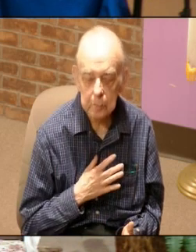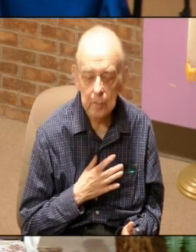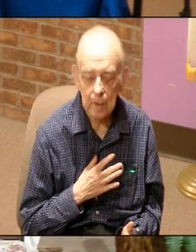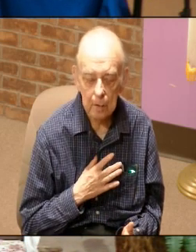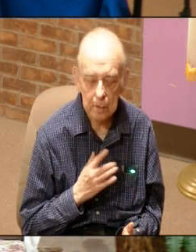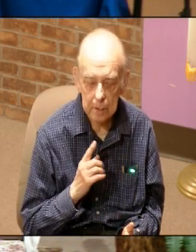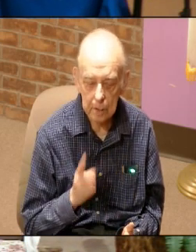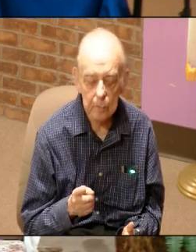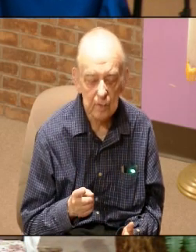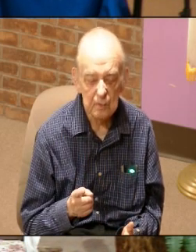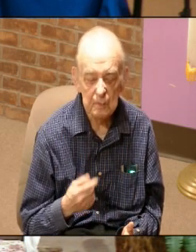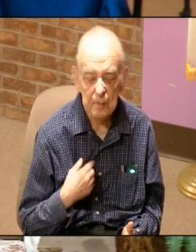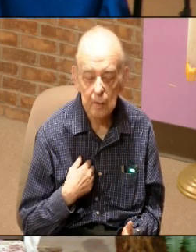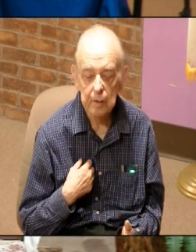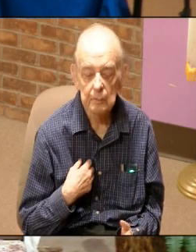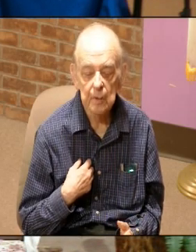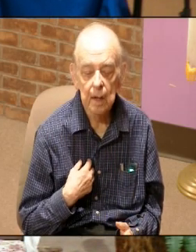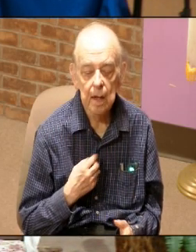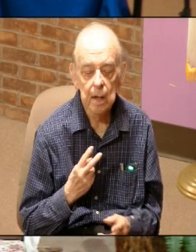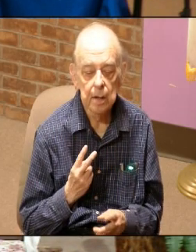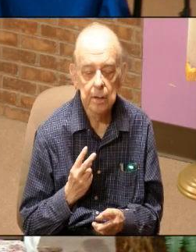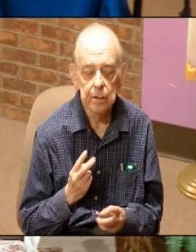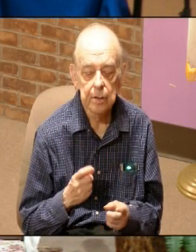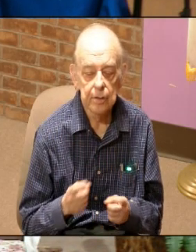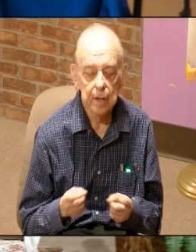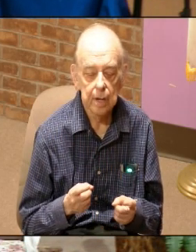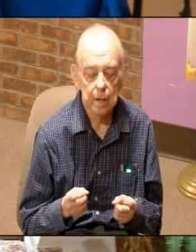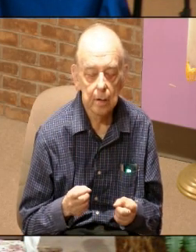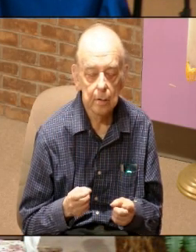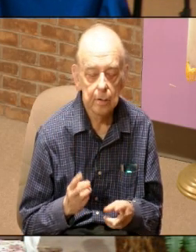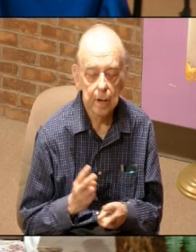up to the task and